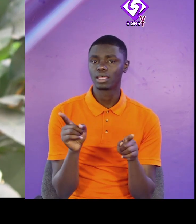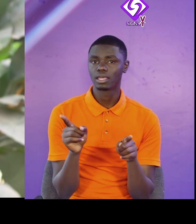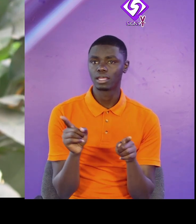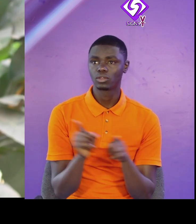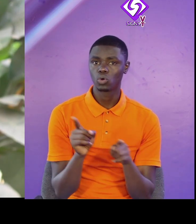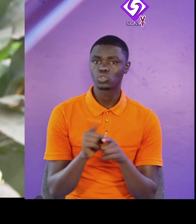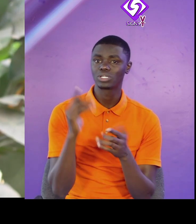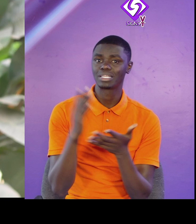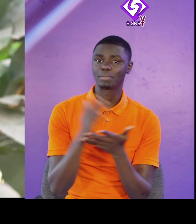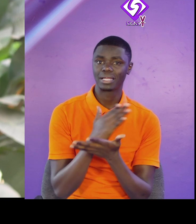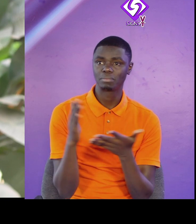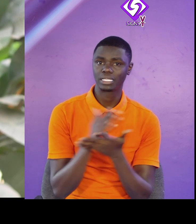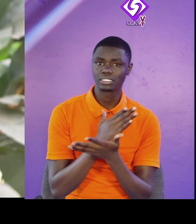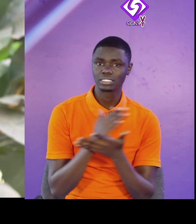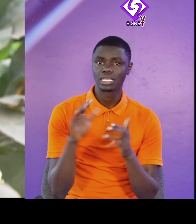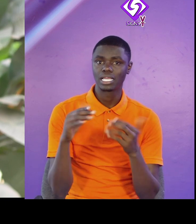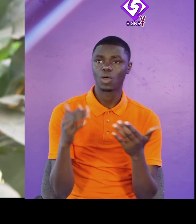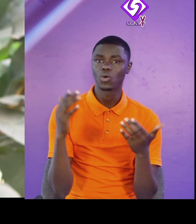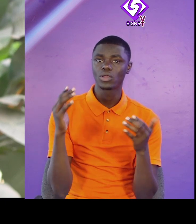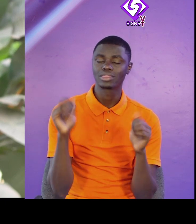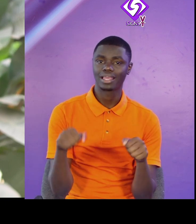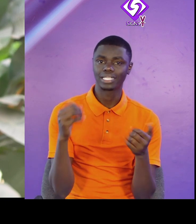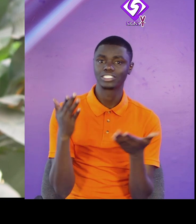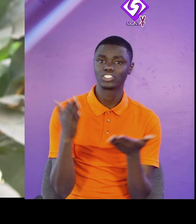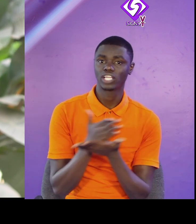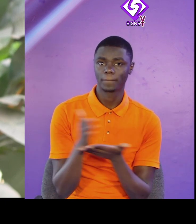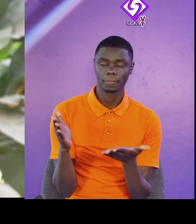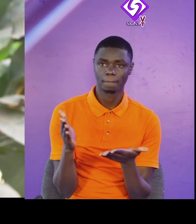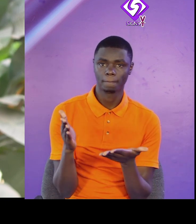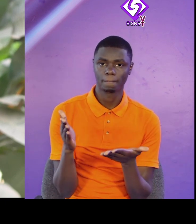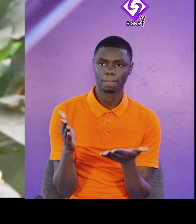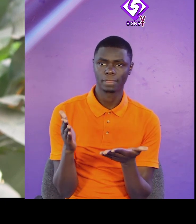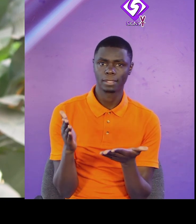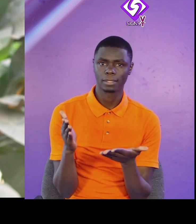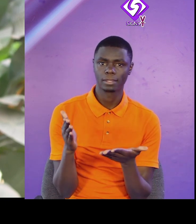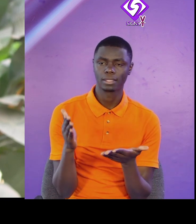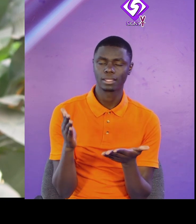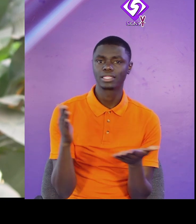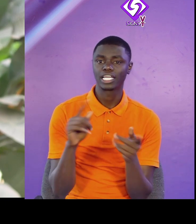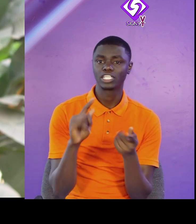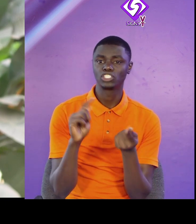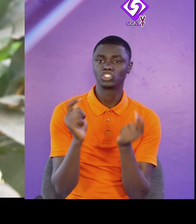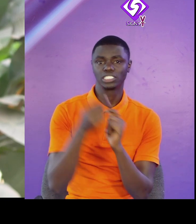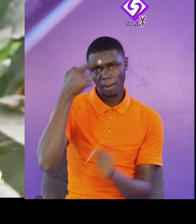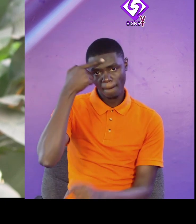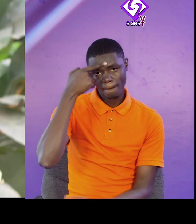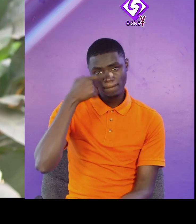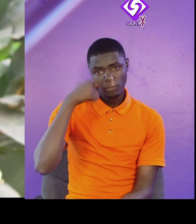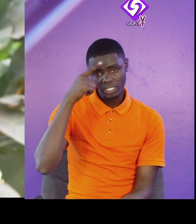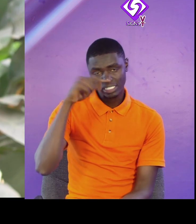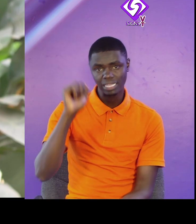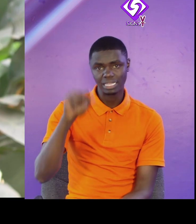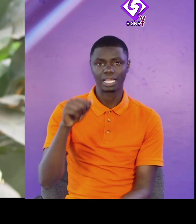departments, on how they can shape their sickness policies, how they can shape their